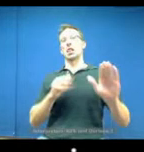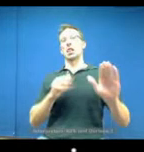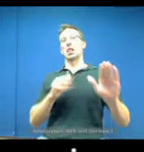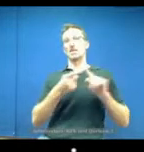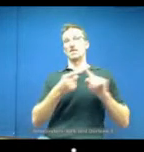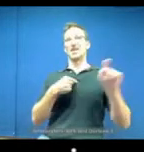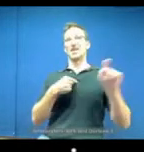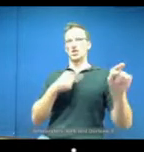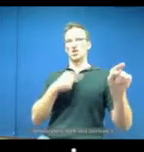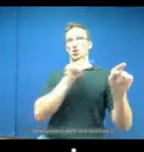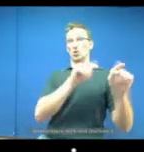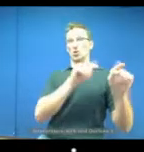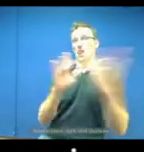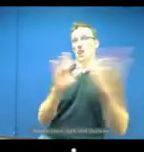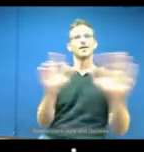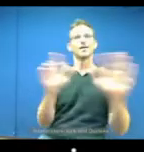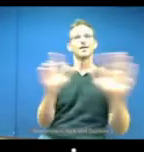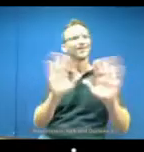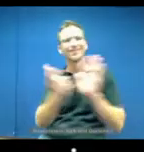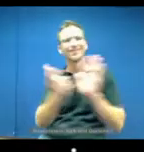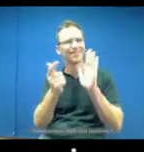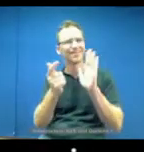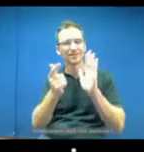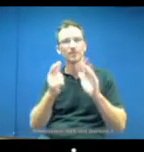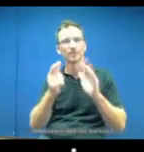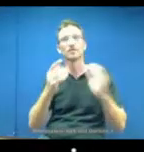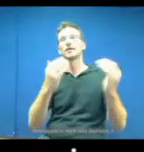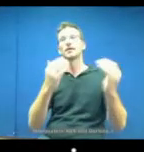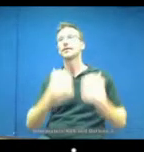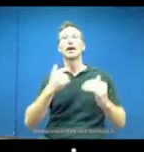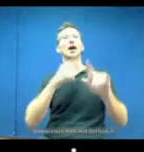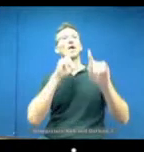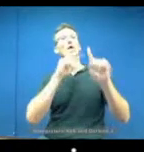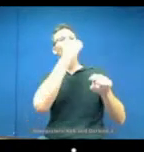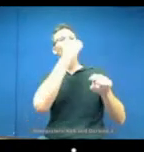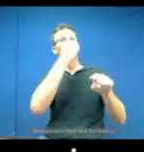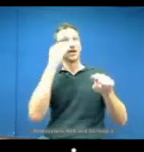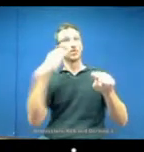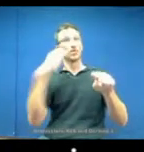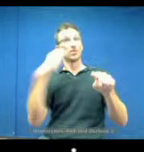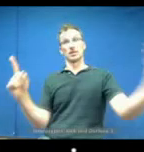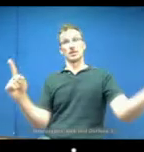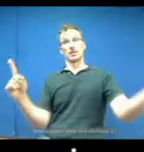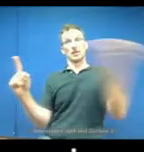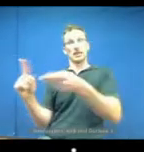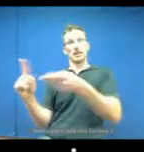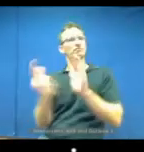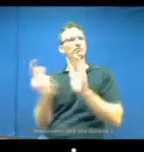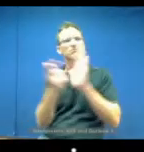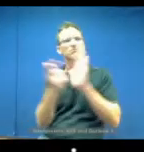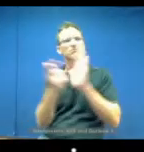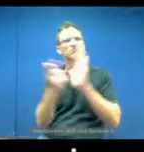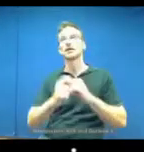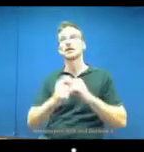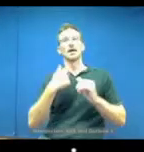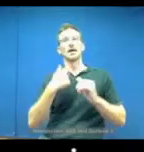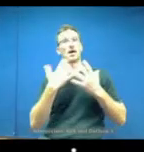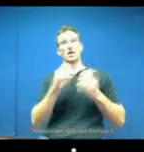protective order. Even things like delivering flowers or gifts is prohibited under these no contact provisions.